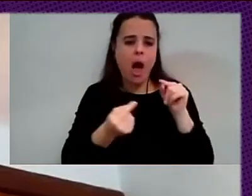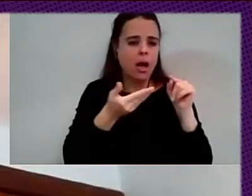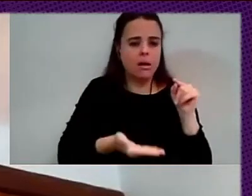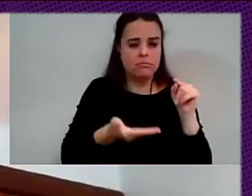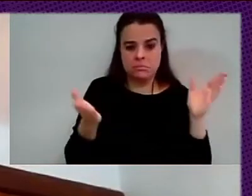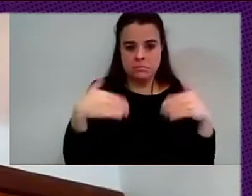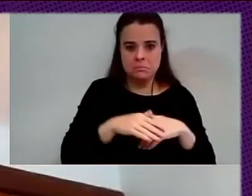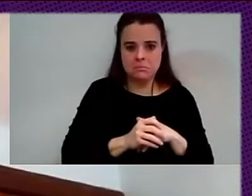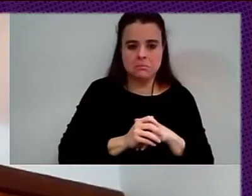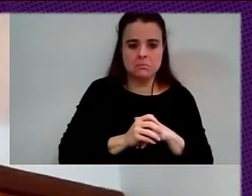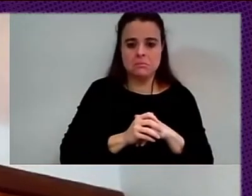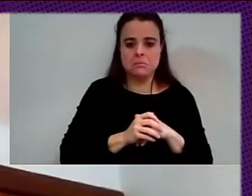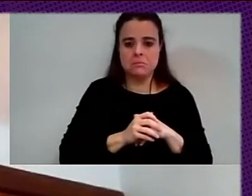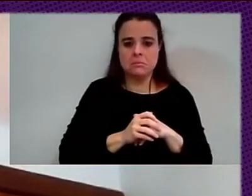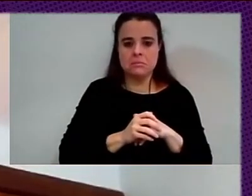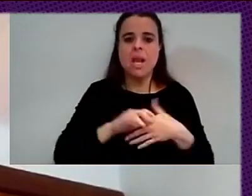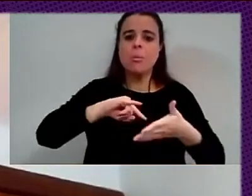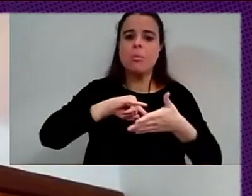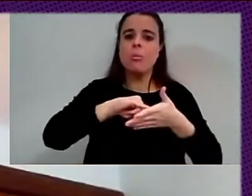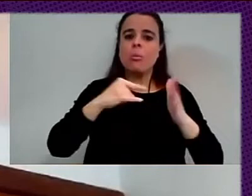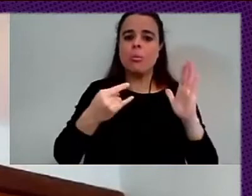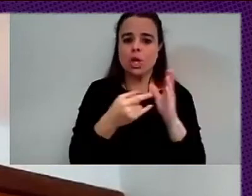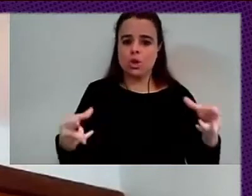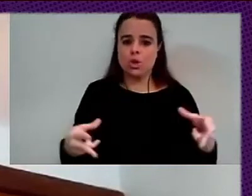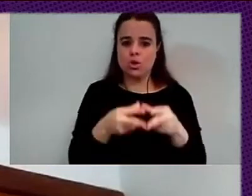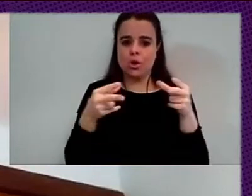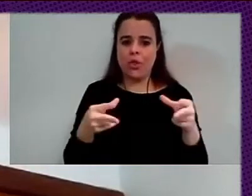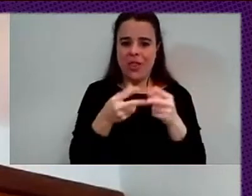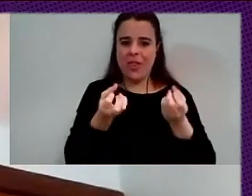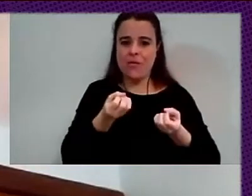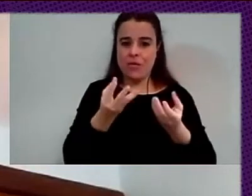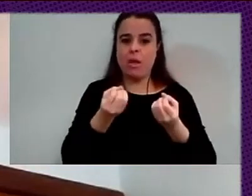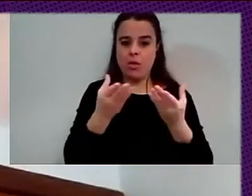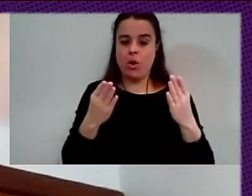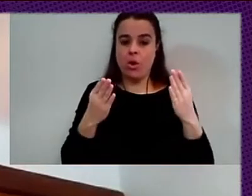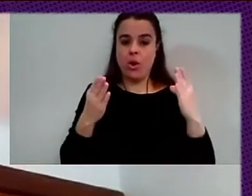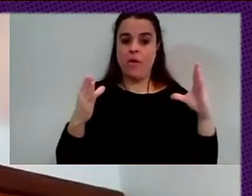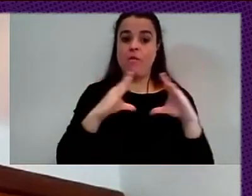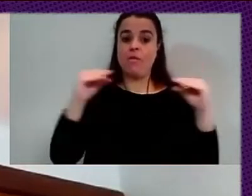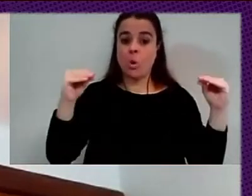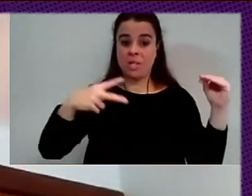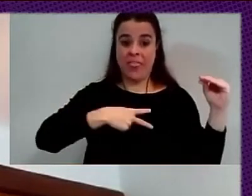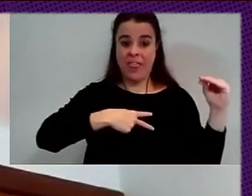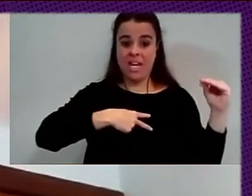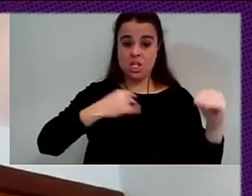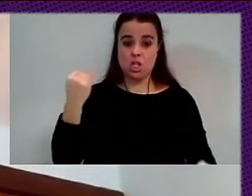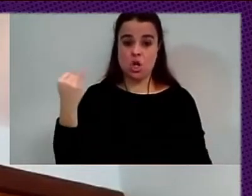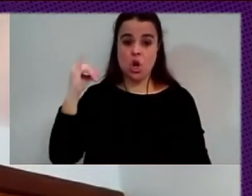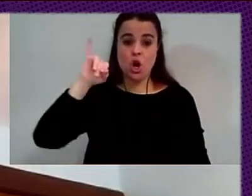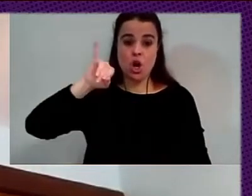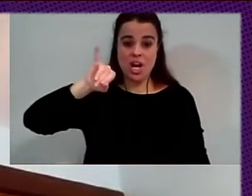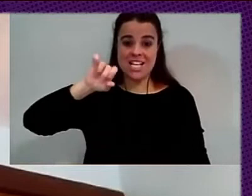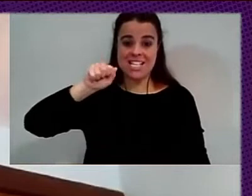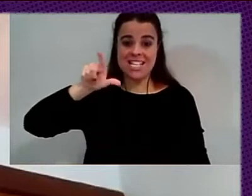for now 3 years, three, 4 years formally. And there really just isn't much